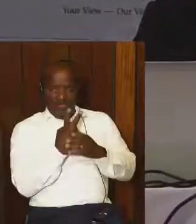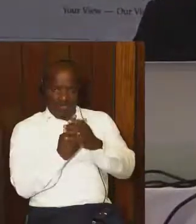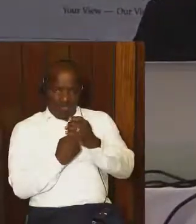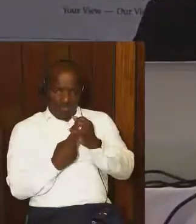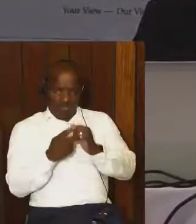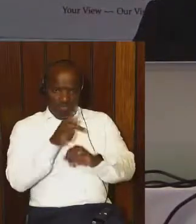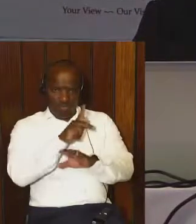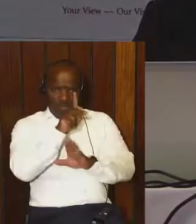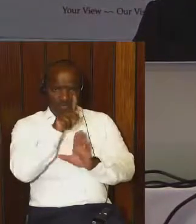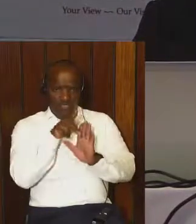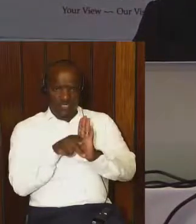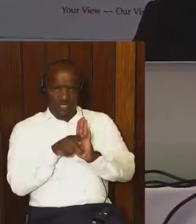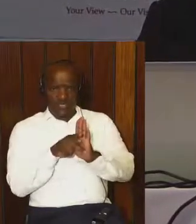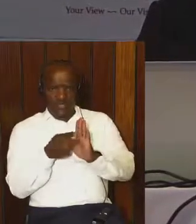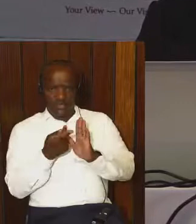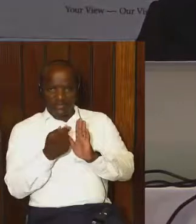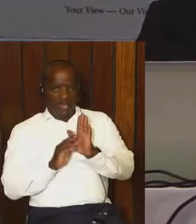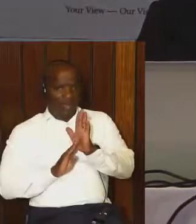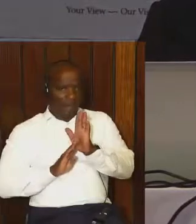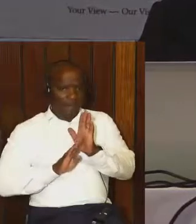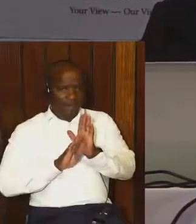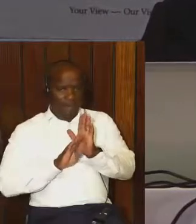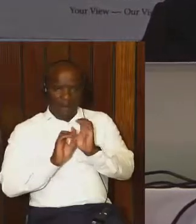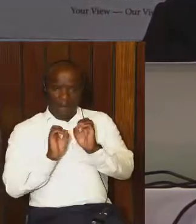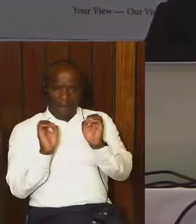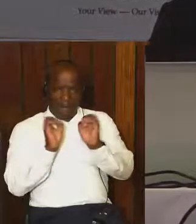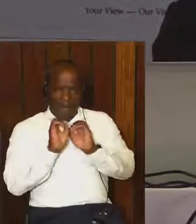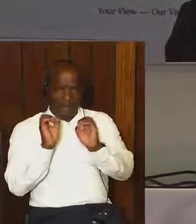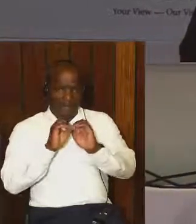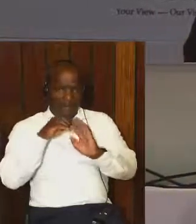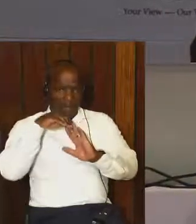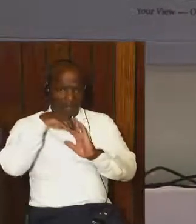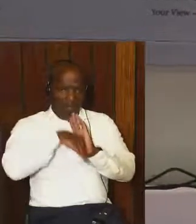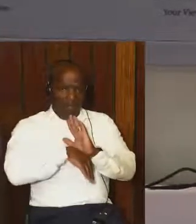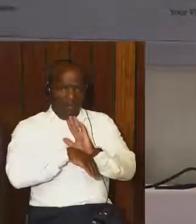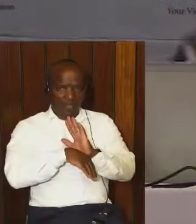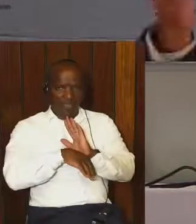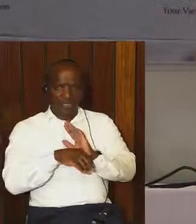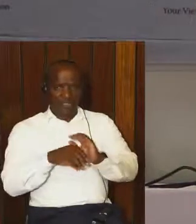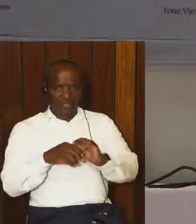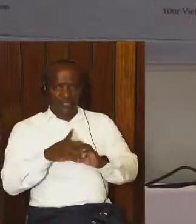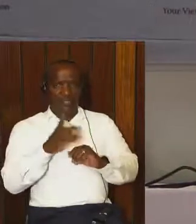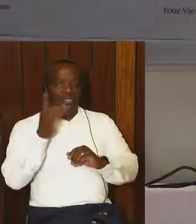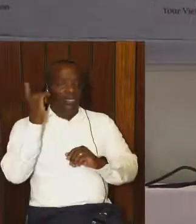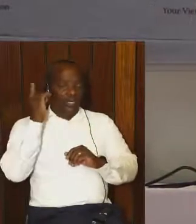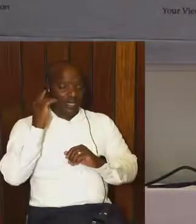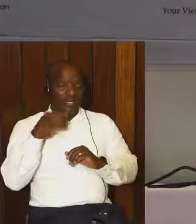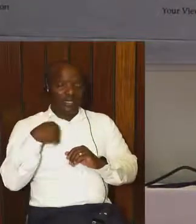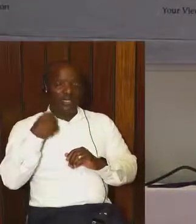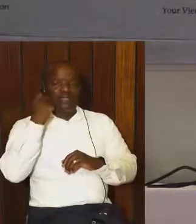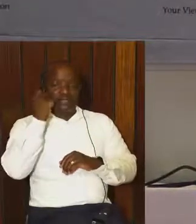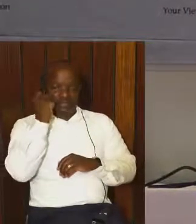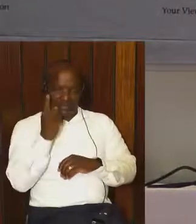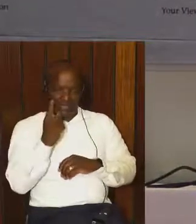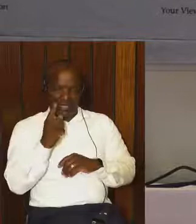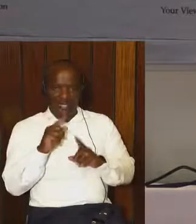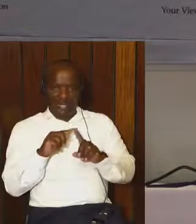halt and haven't progressed. Now, I hear what your answer is,